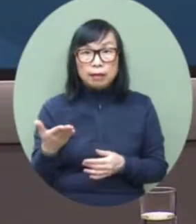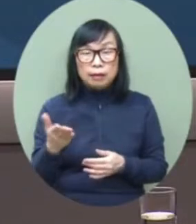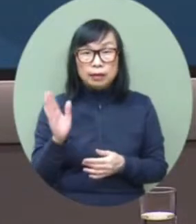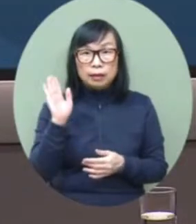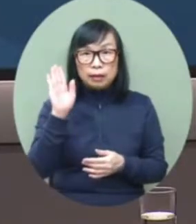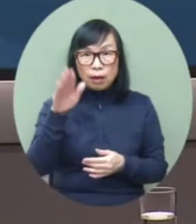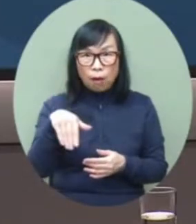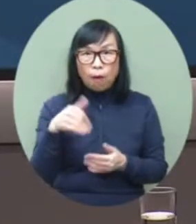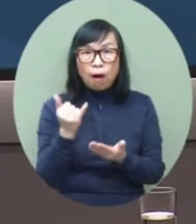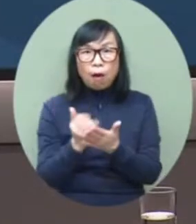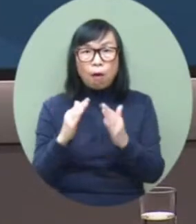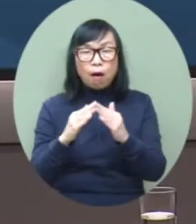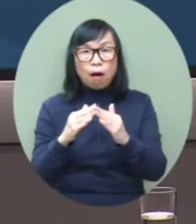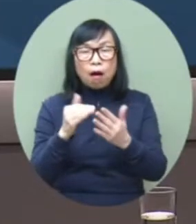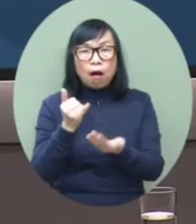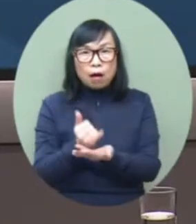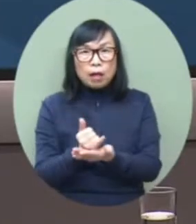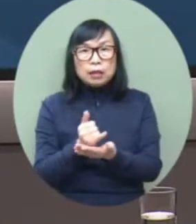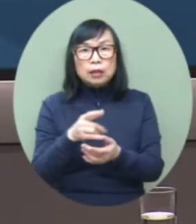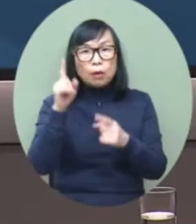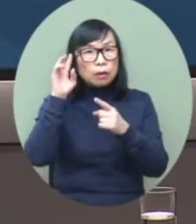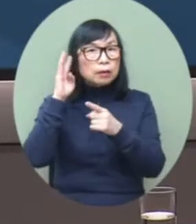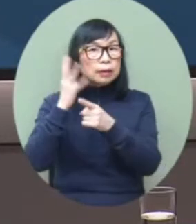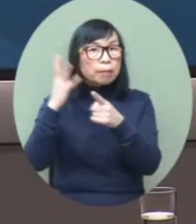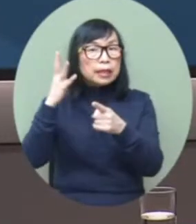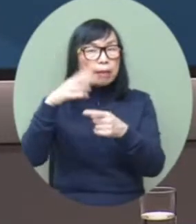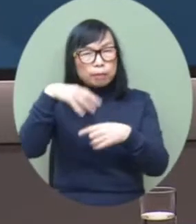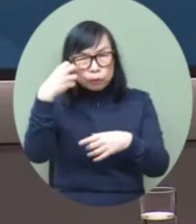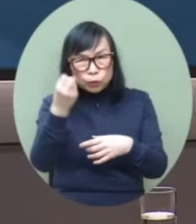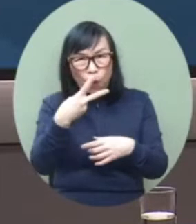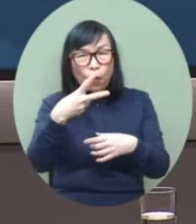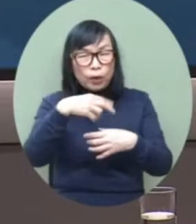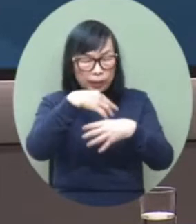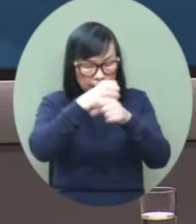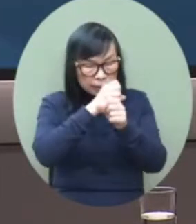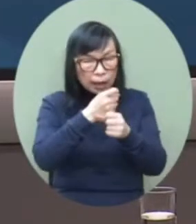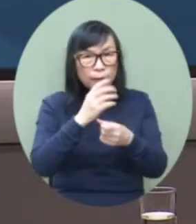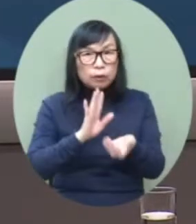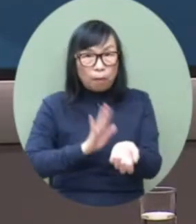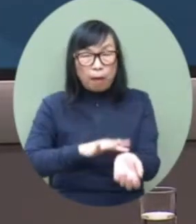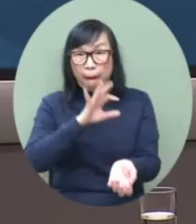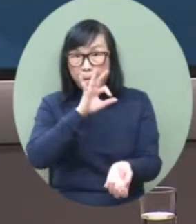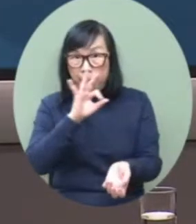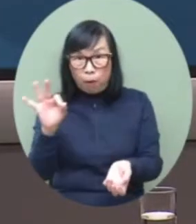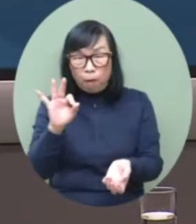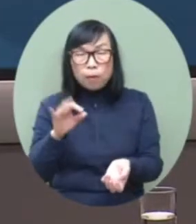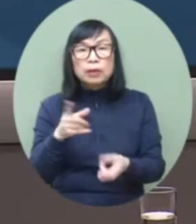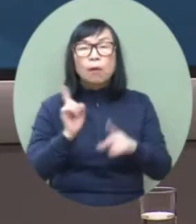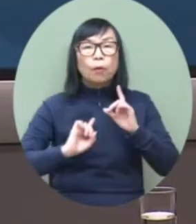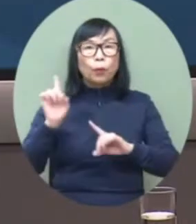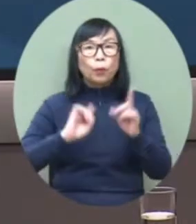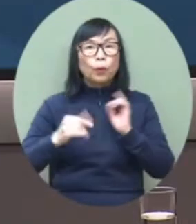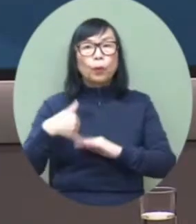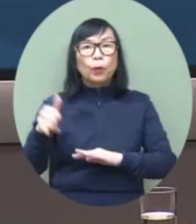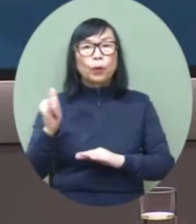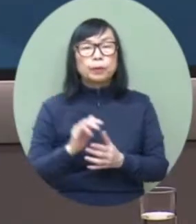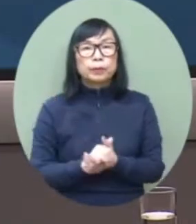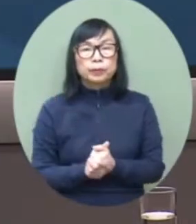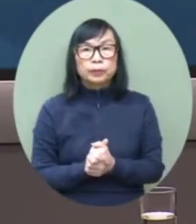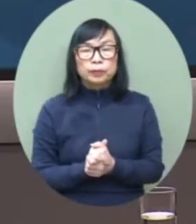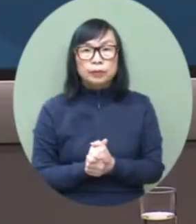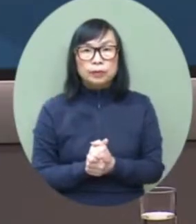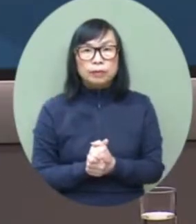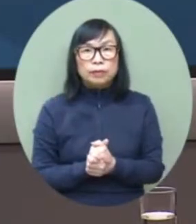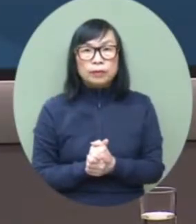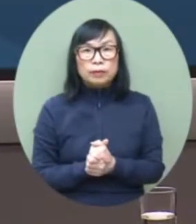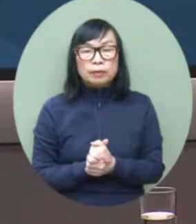and go home. But they have to stay at home until the 14th day, and a test would be conducted. If